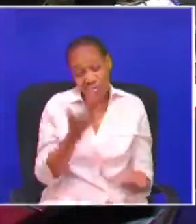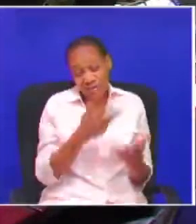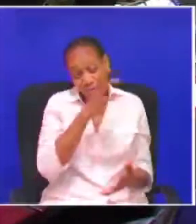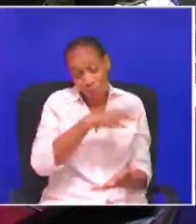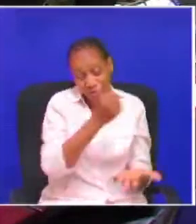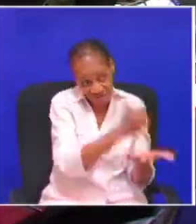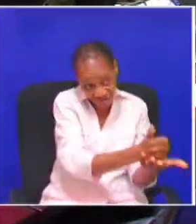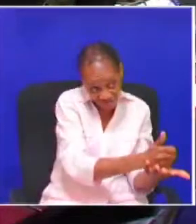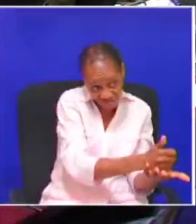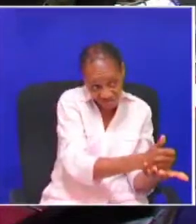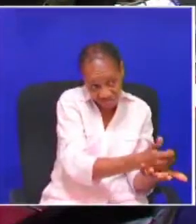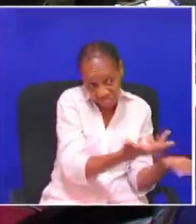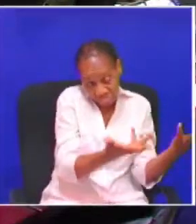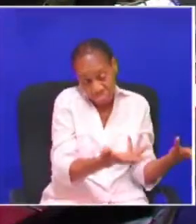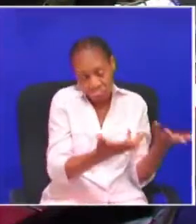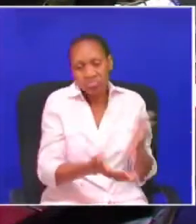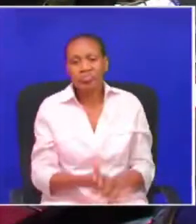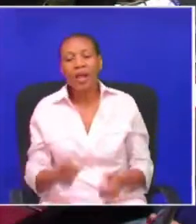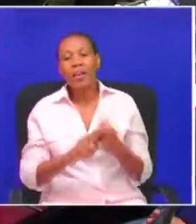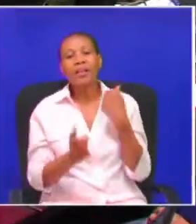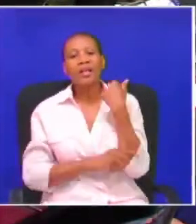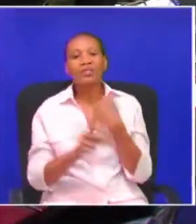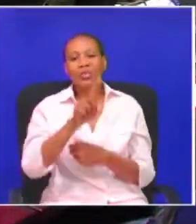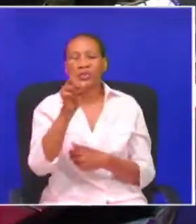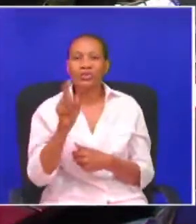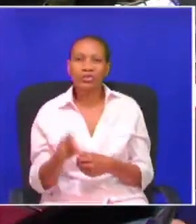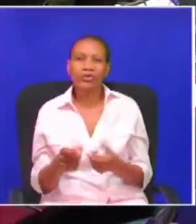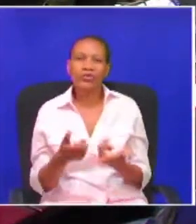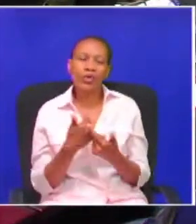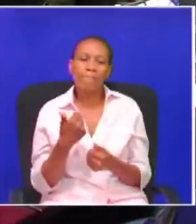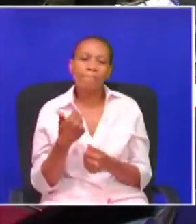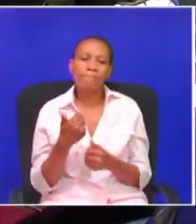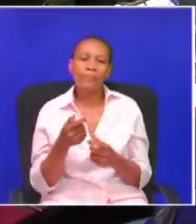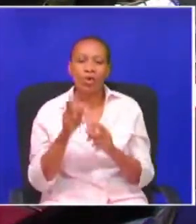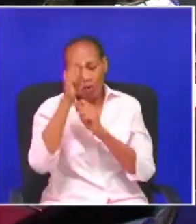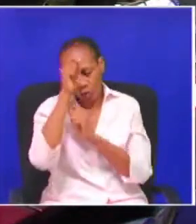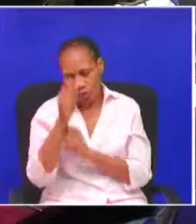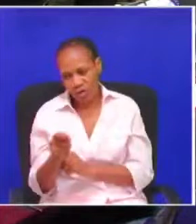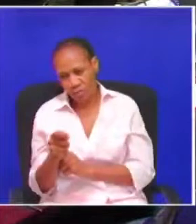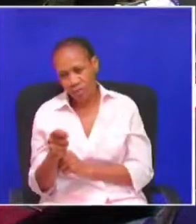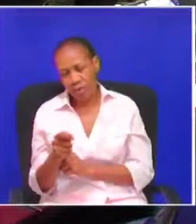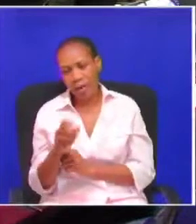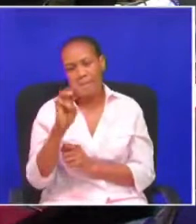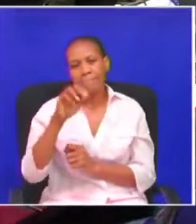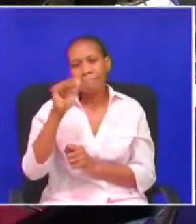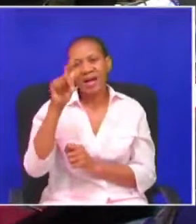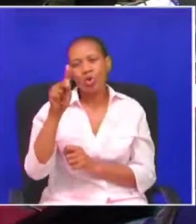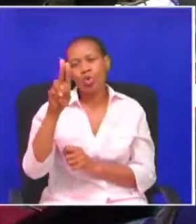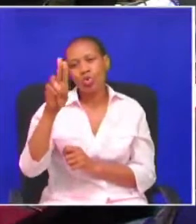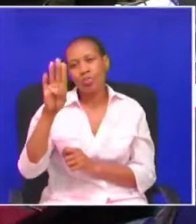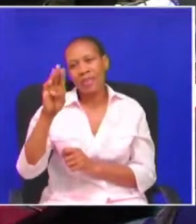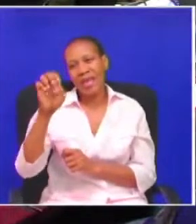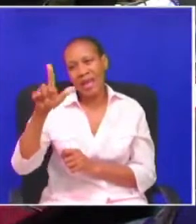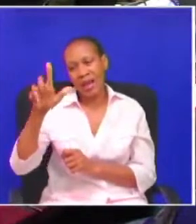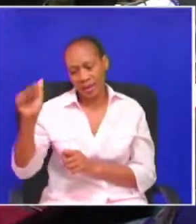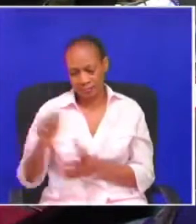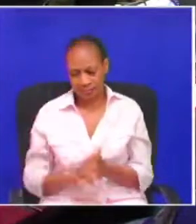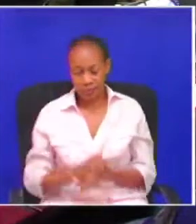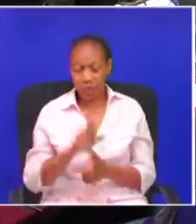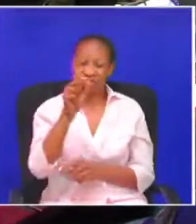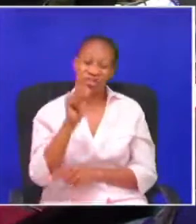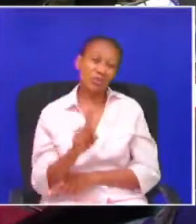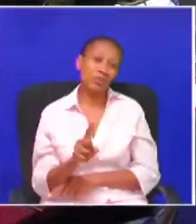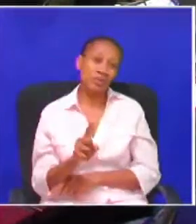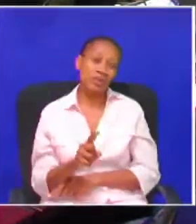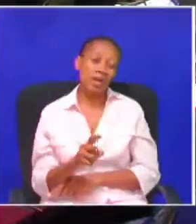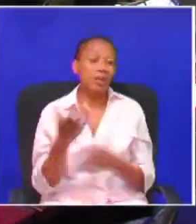perhaps. The last question has been asked by the Honorable Makubela. The question is,